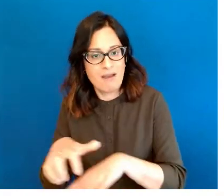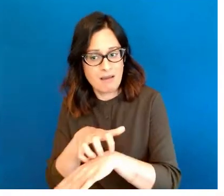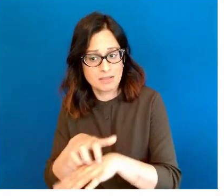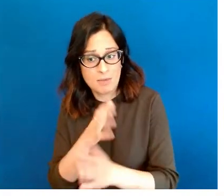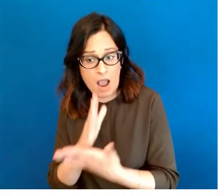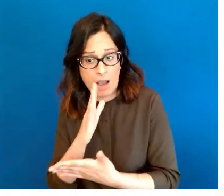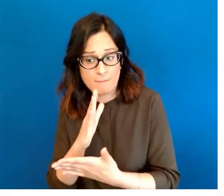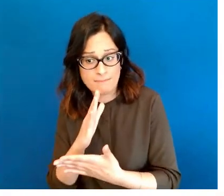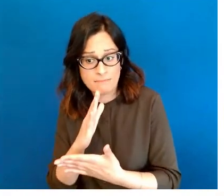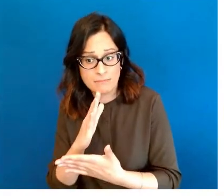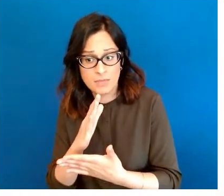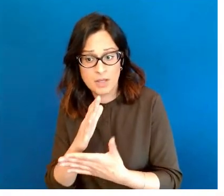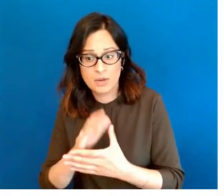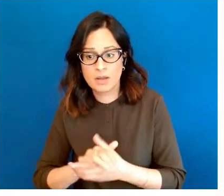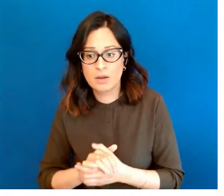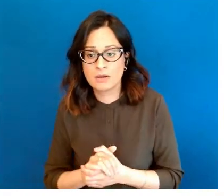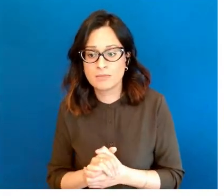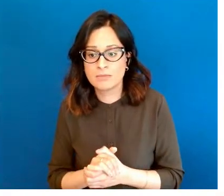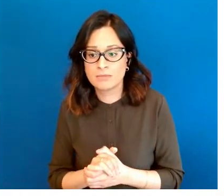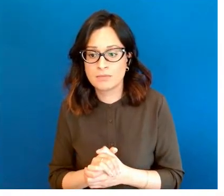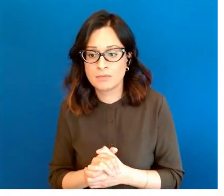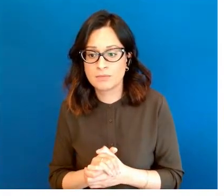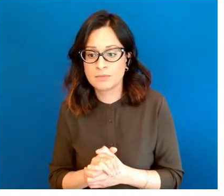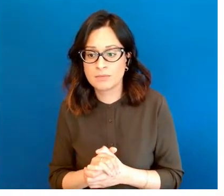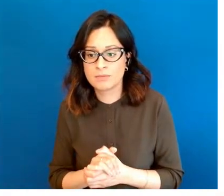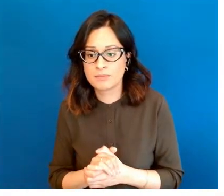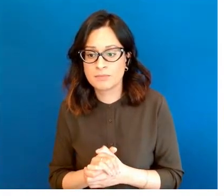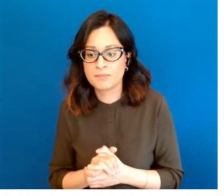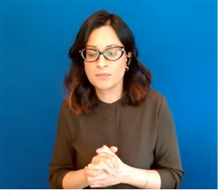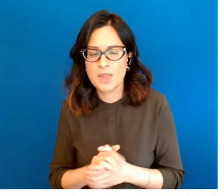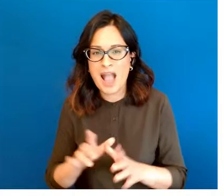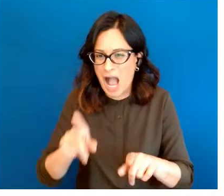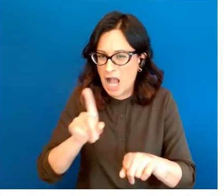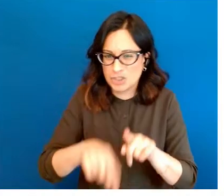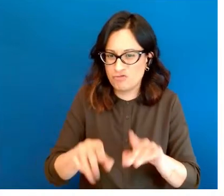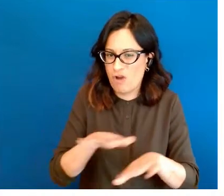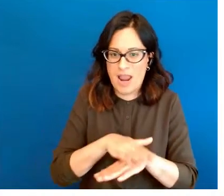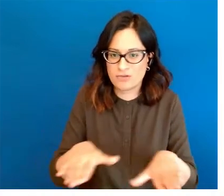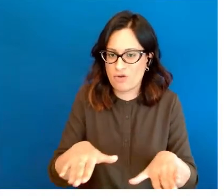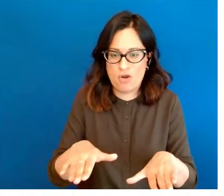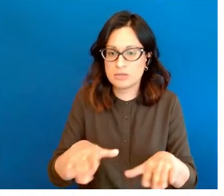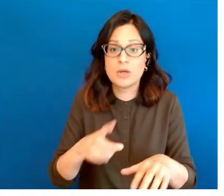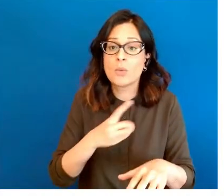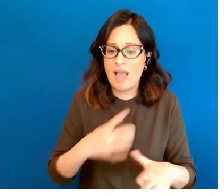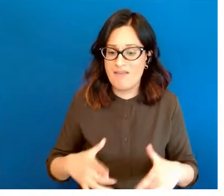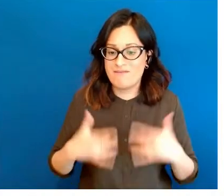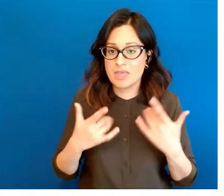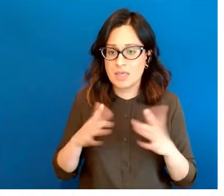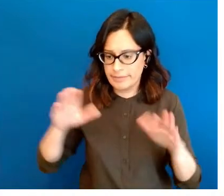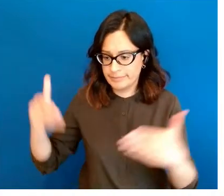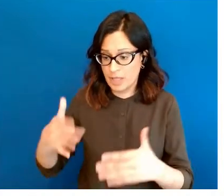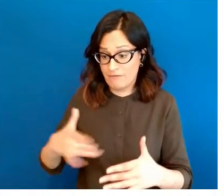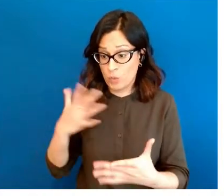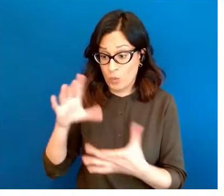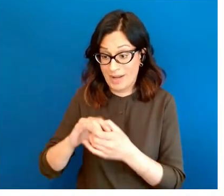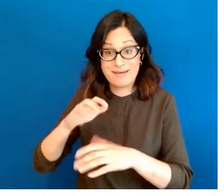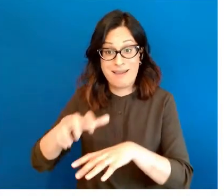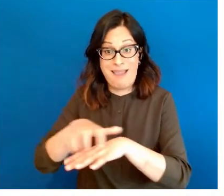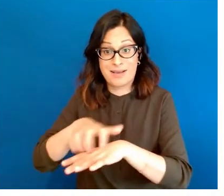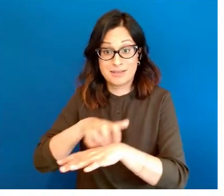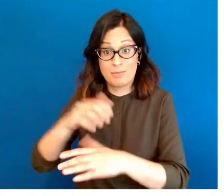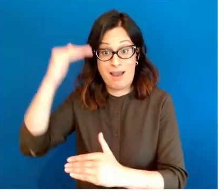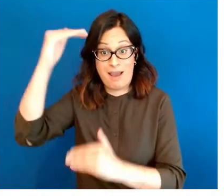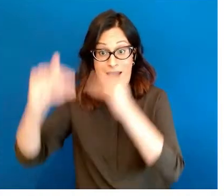Yeah, if I'm honest with you, I try not to. My feeling on eczema in adults is that the link to